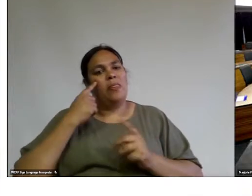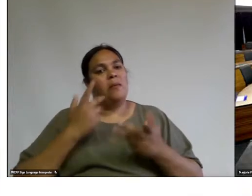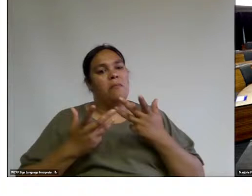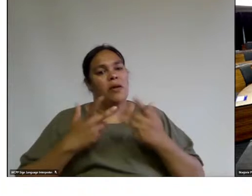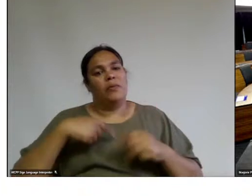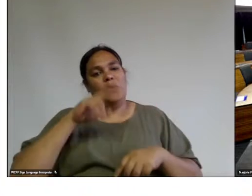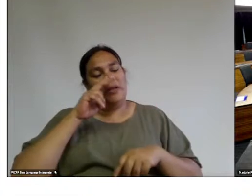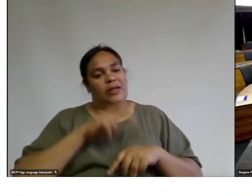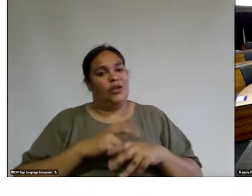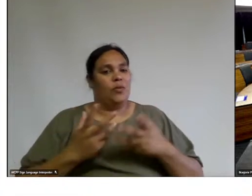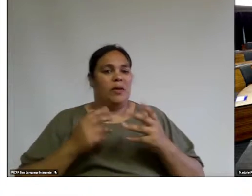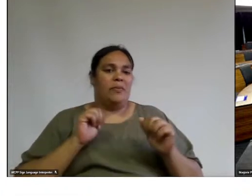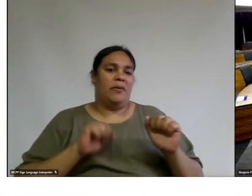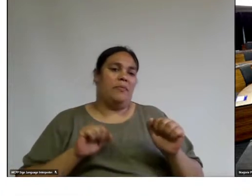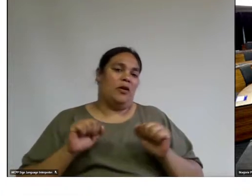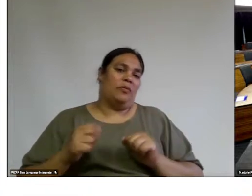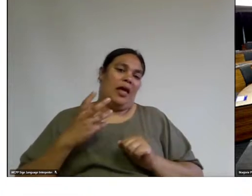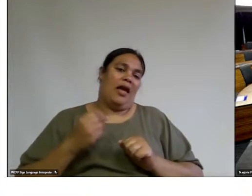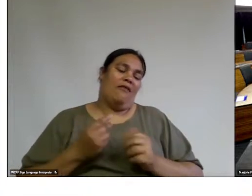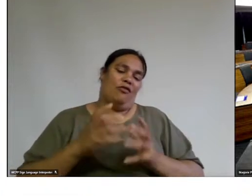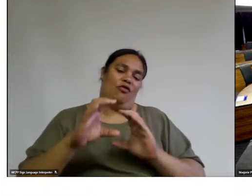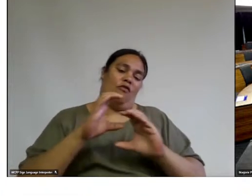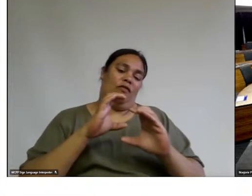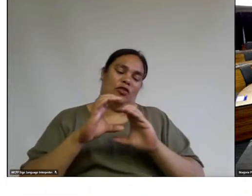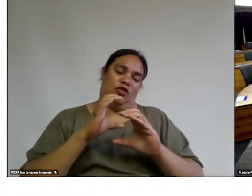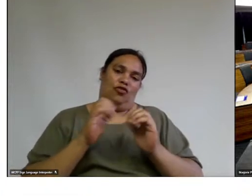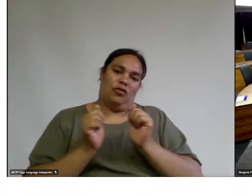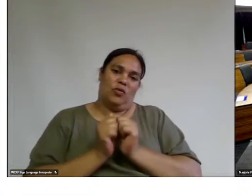be possibly having a conversation